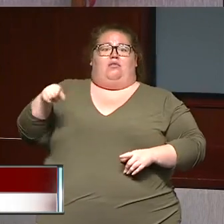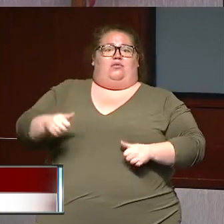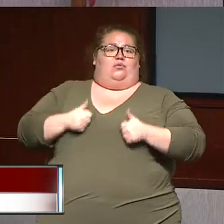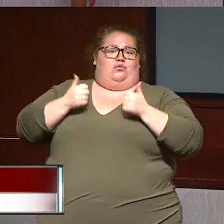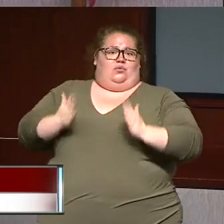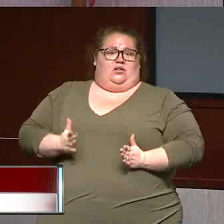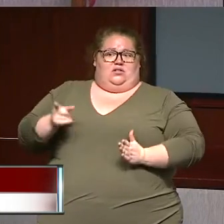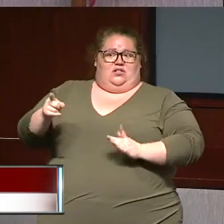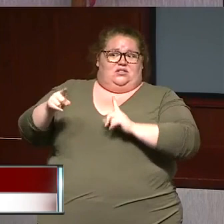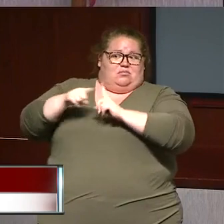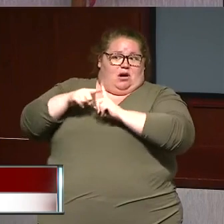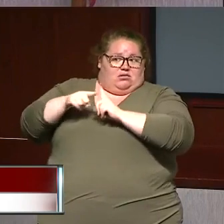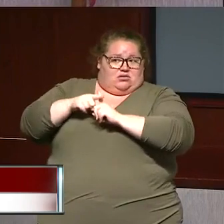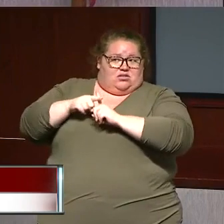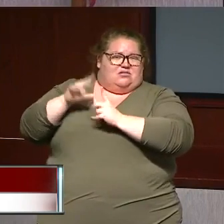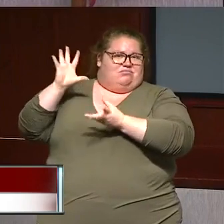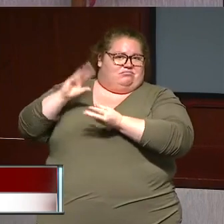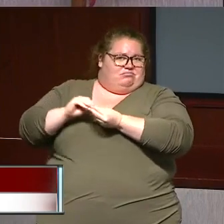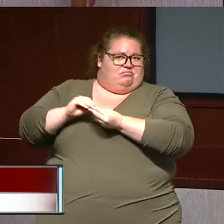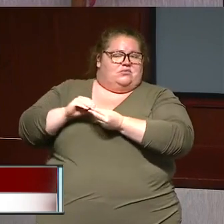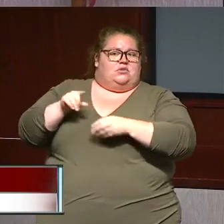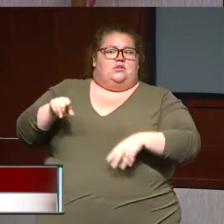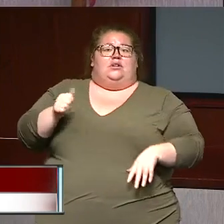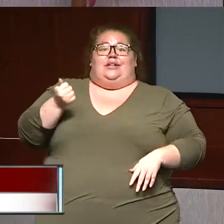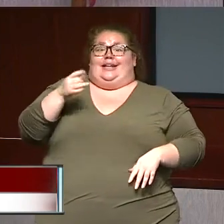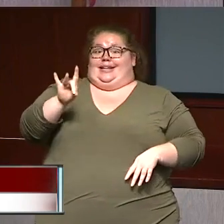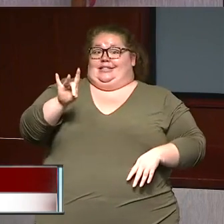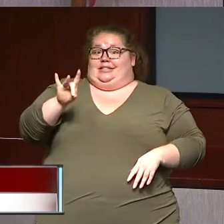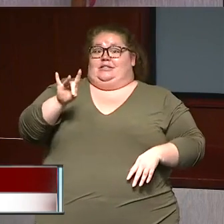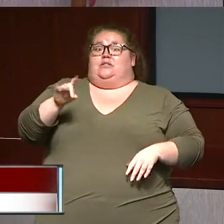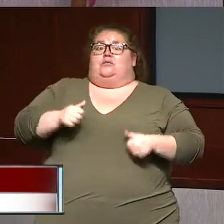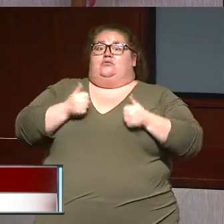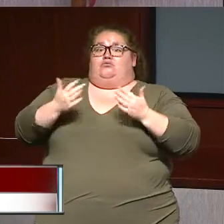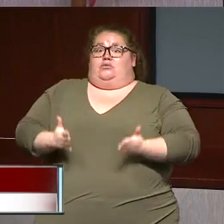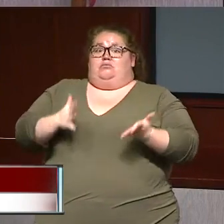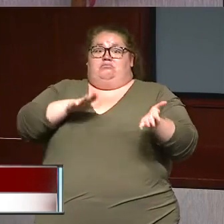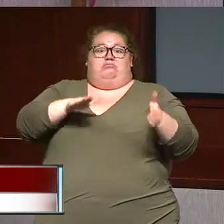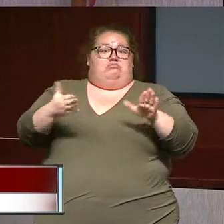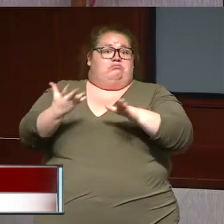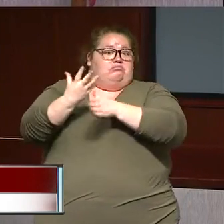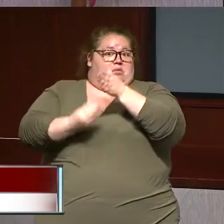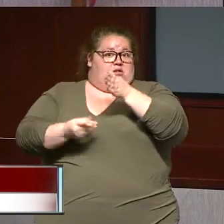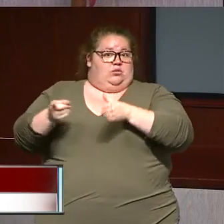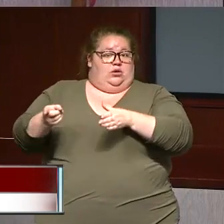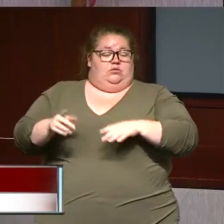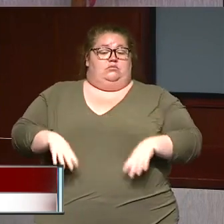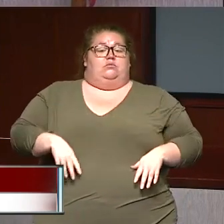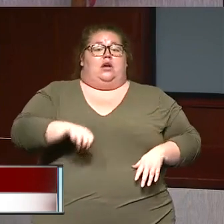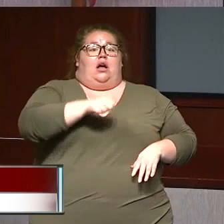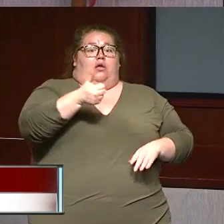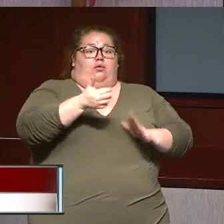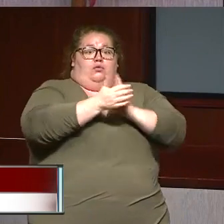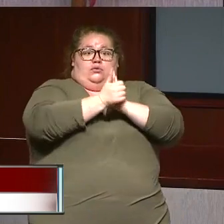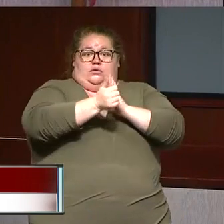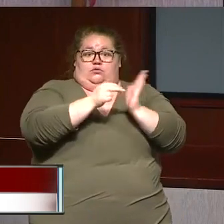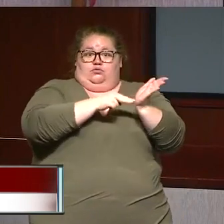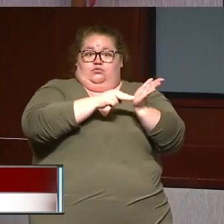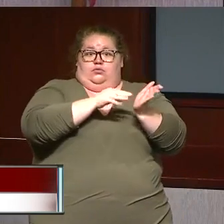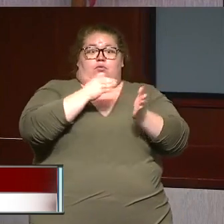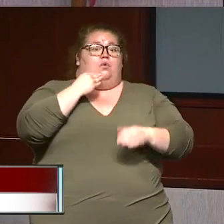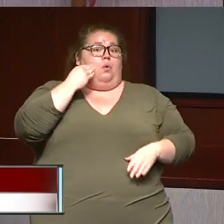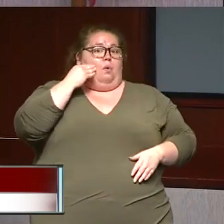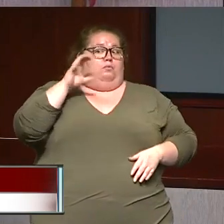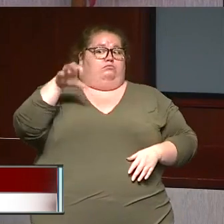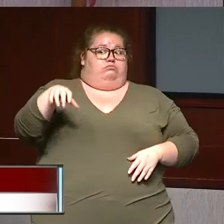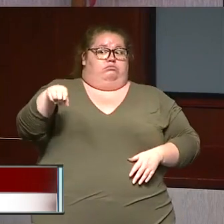a cumulative number, and 18 residents that have died. At Valley Convalescent Hospital, the state is reporting to